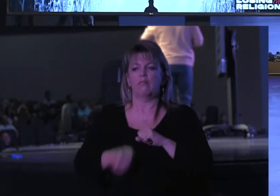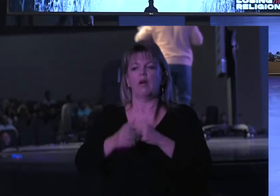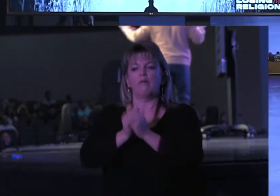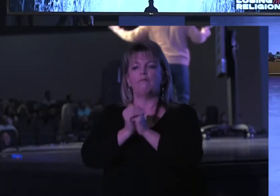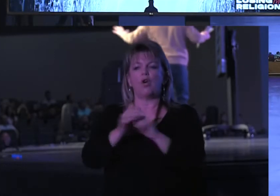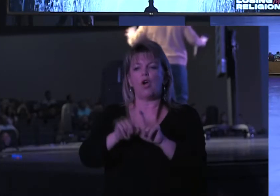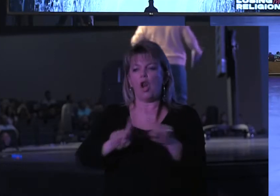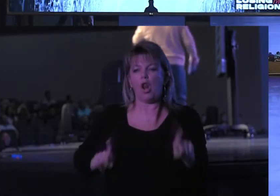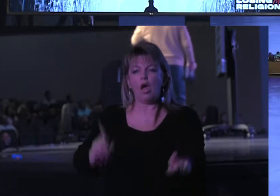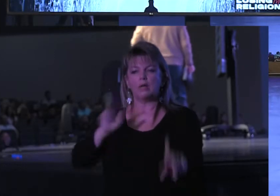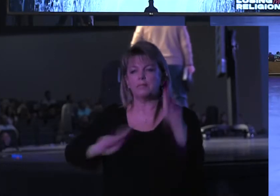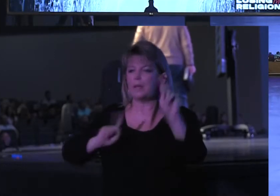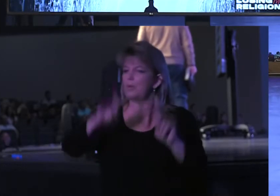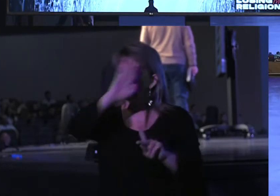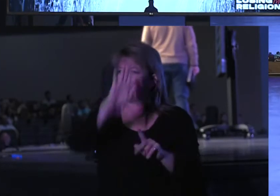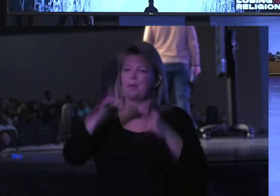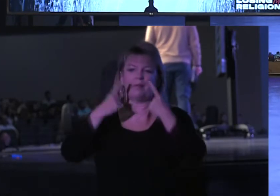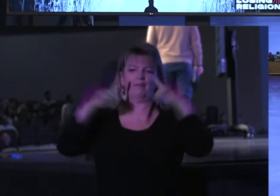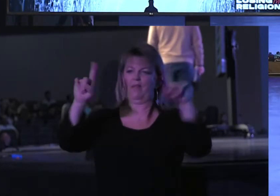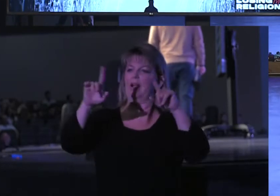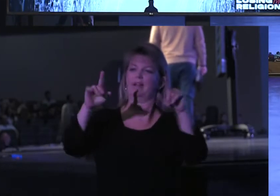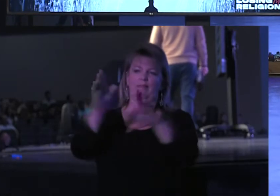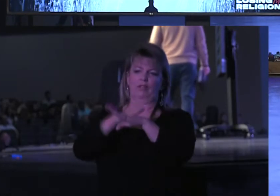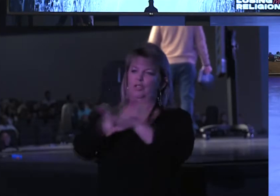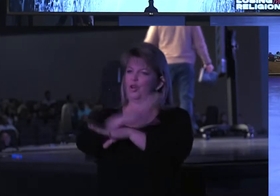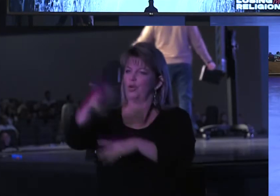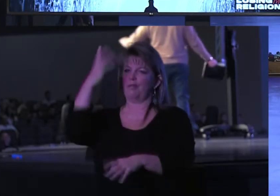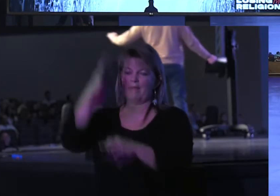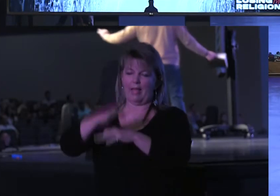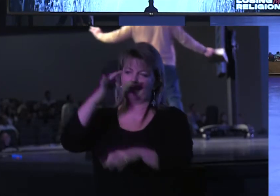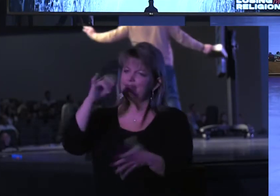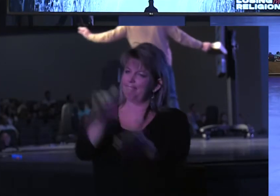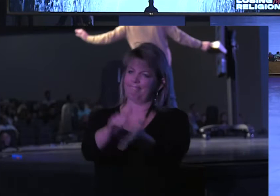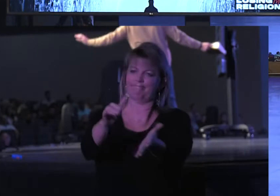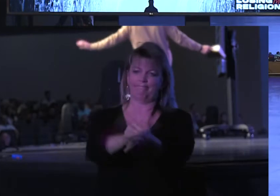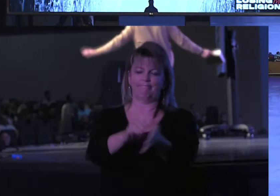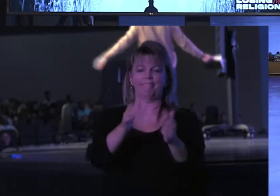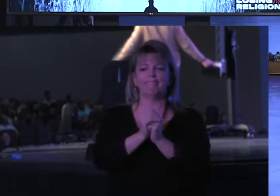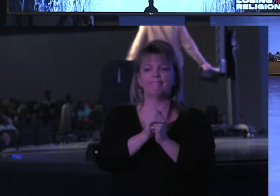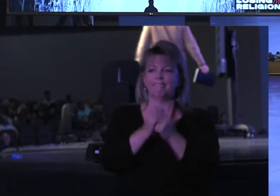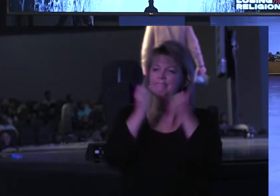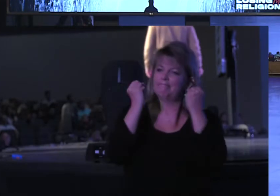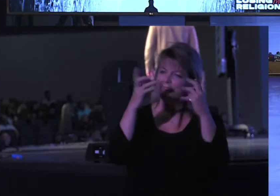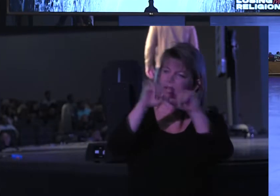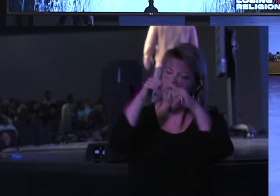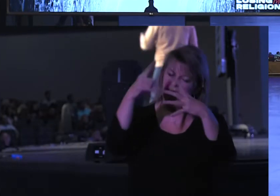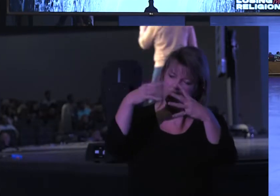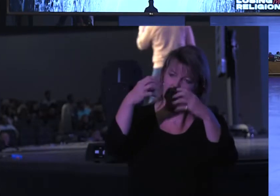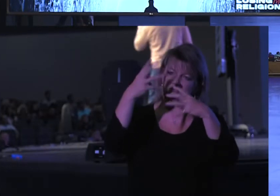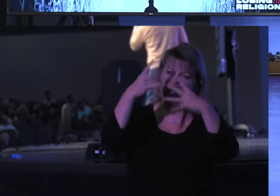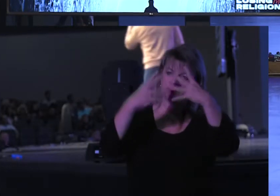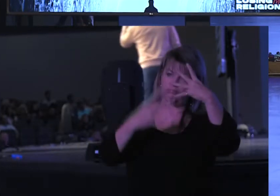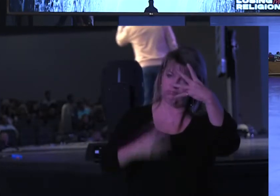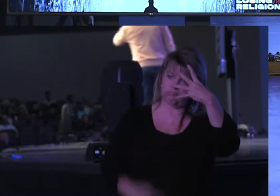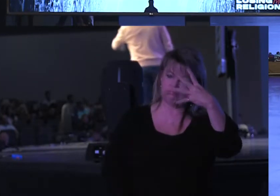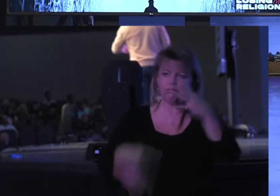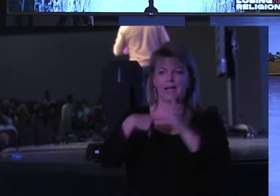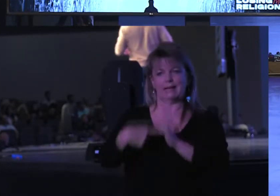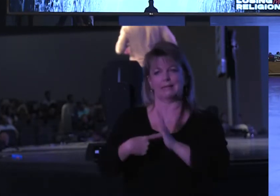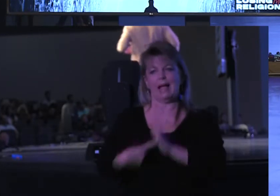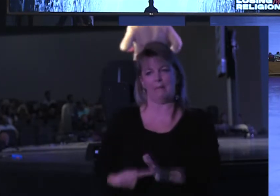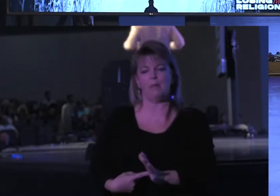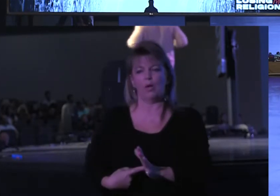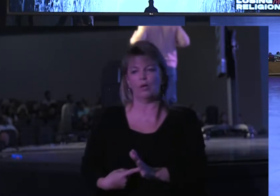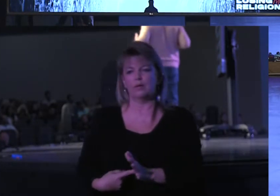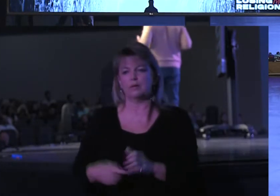you will never be effective at sharing your faith. You will come up with all the examples you can think of to not cross the line